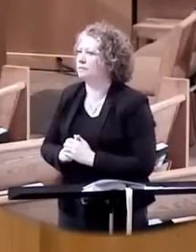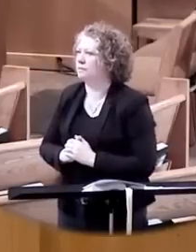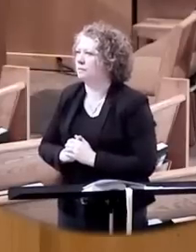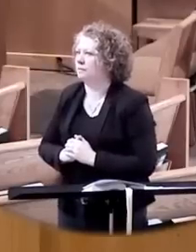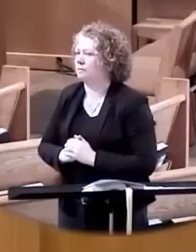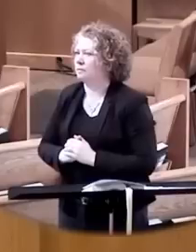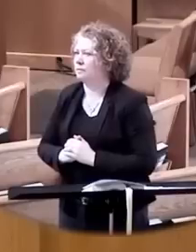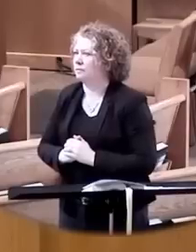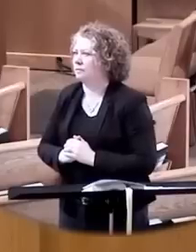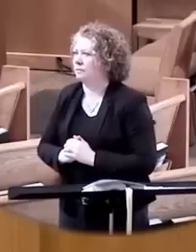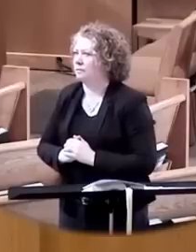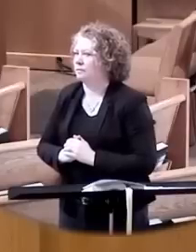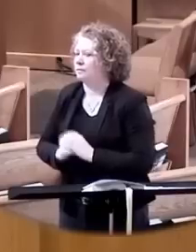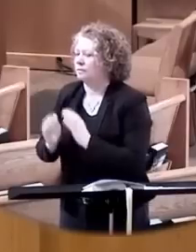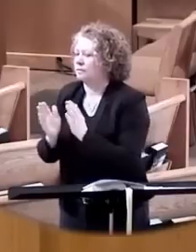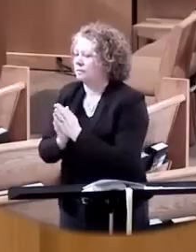the